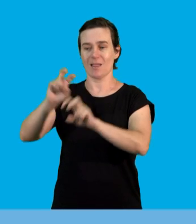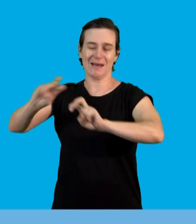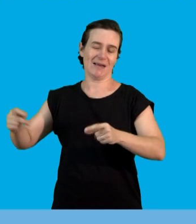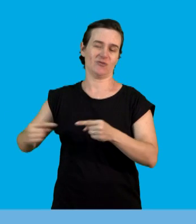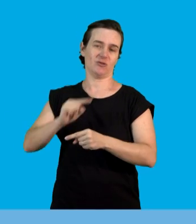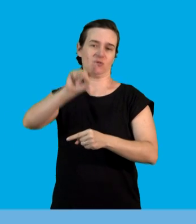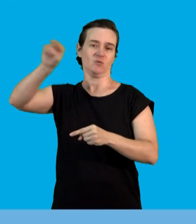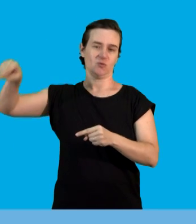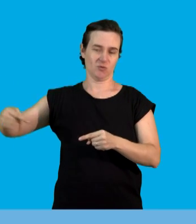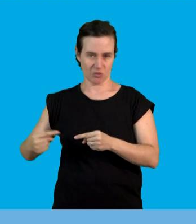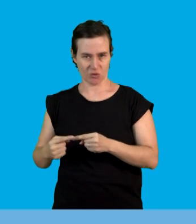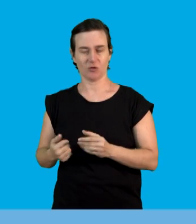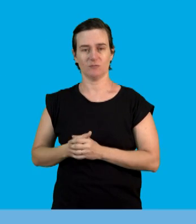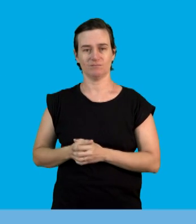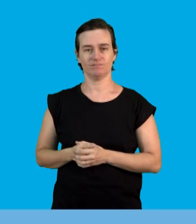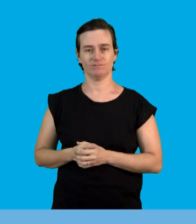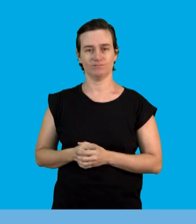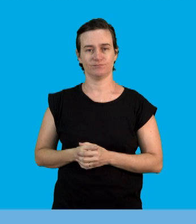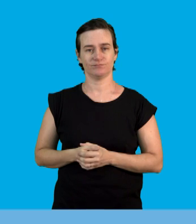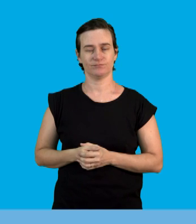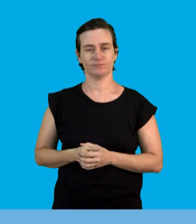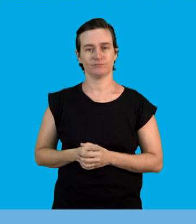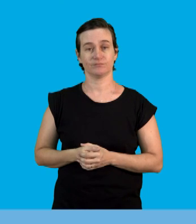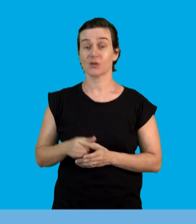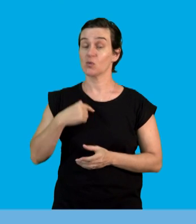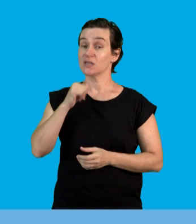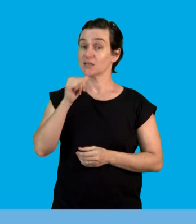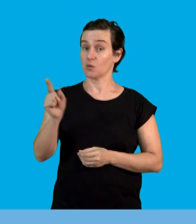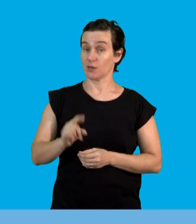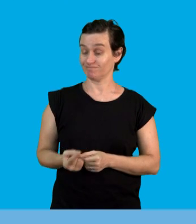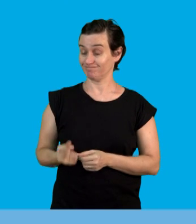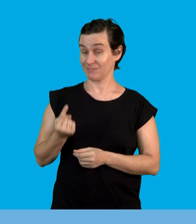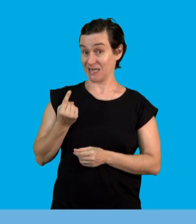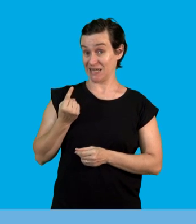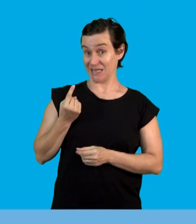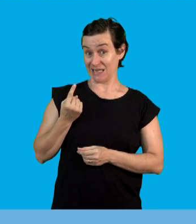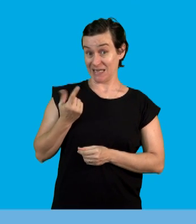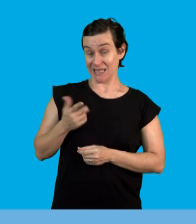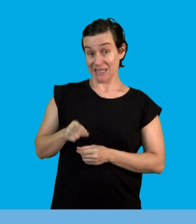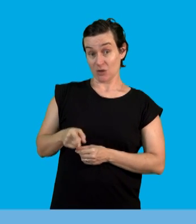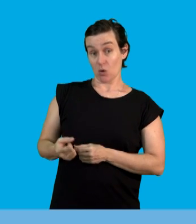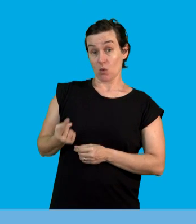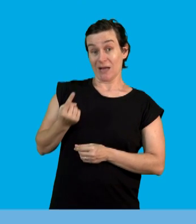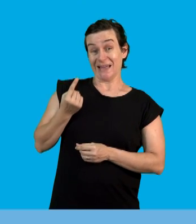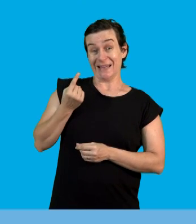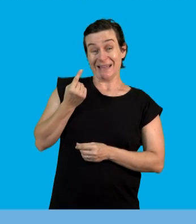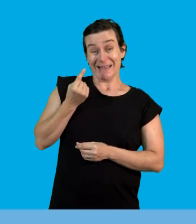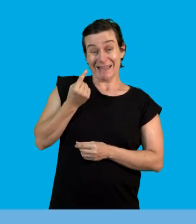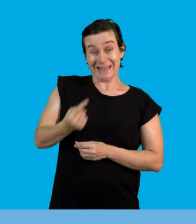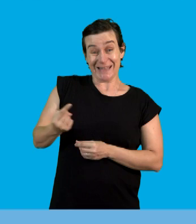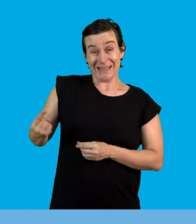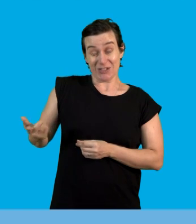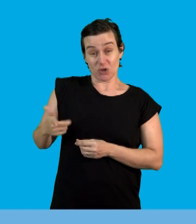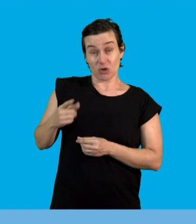the total is equal to the individual cell. We are then saying that each charge gains voltage from a single